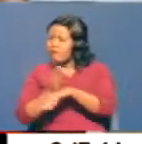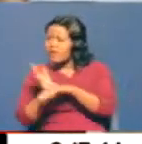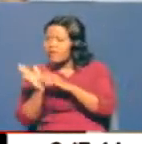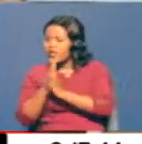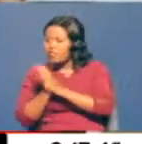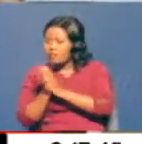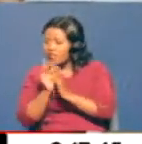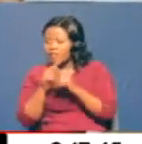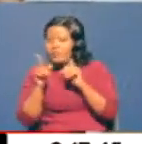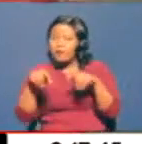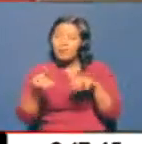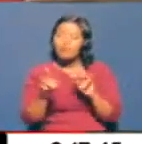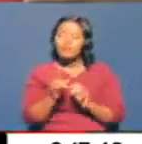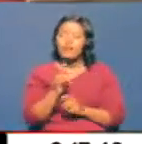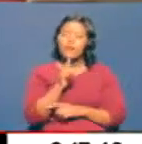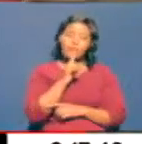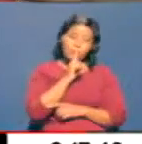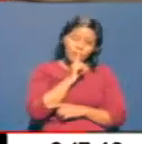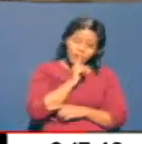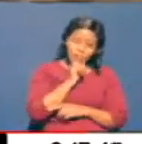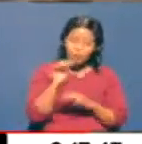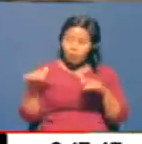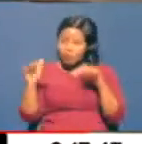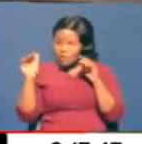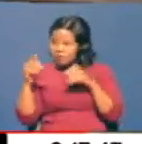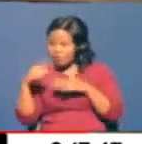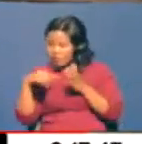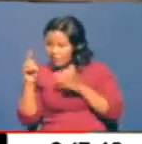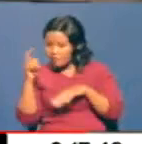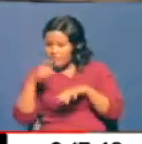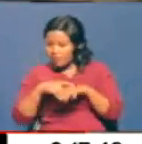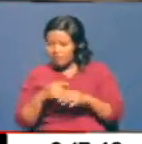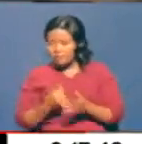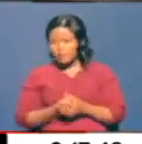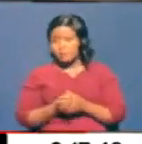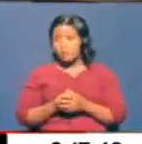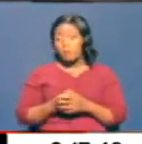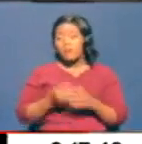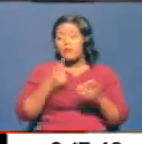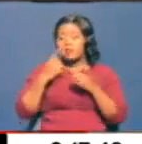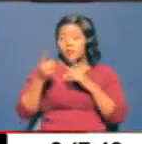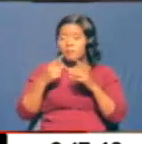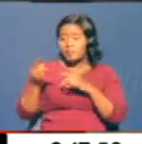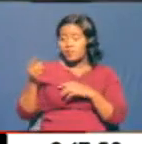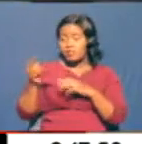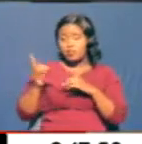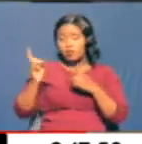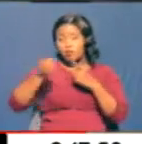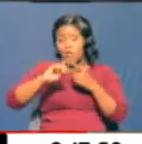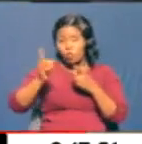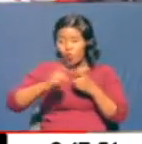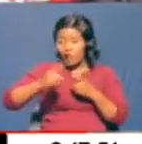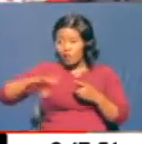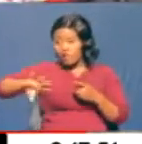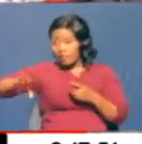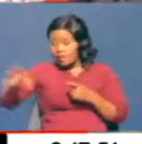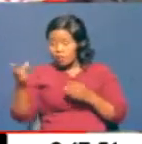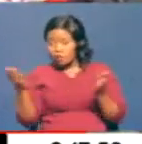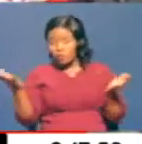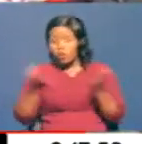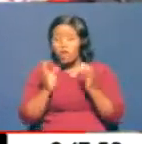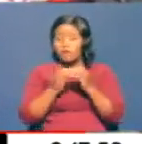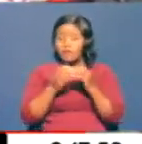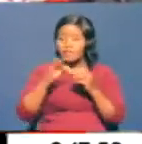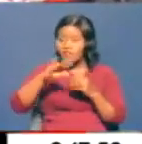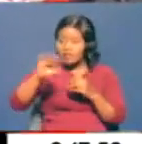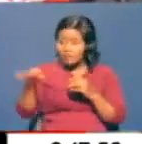tu, amekimia na ngoja time. Speaking in Kwale County, where he met over 300 KANU delegates, Moi said at the moment Okoa